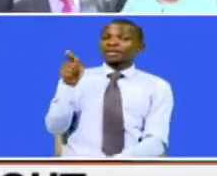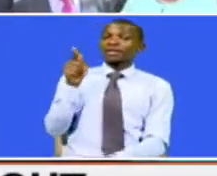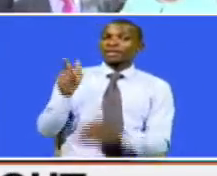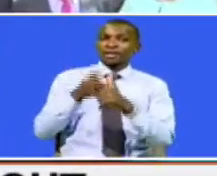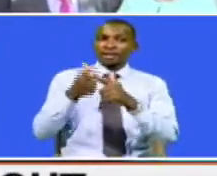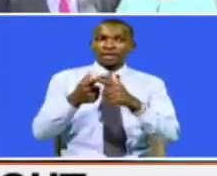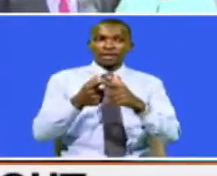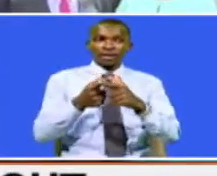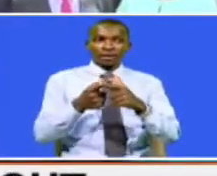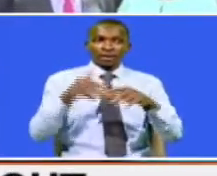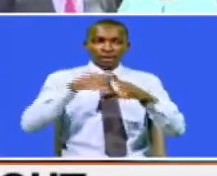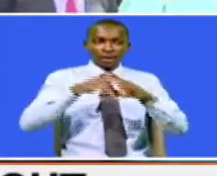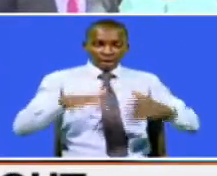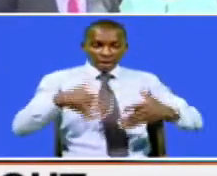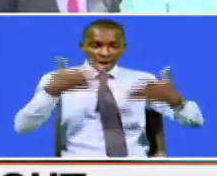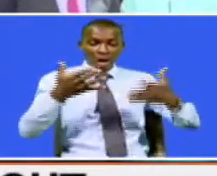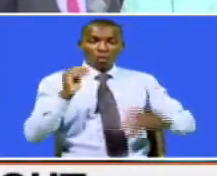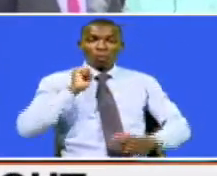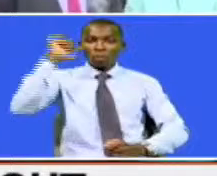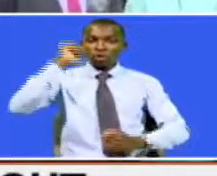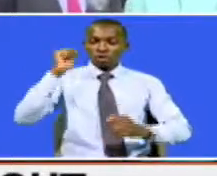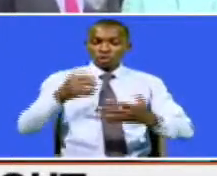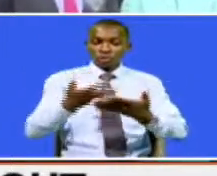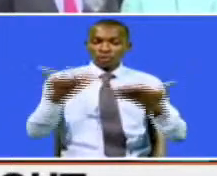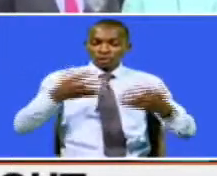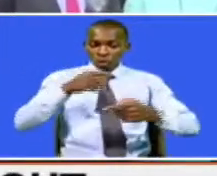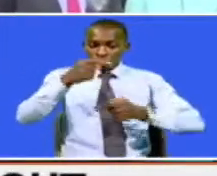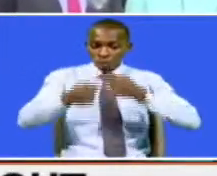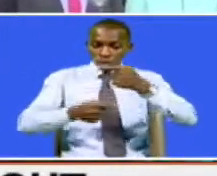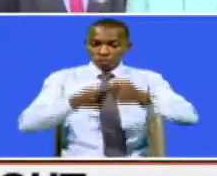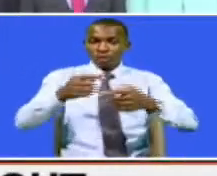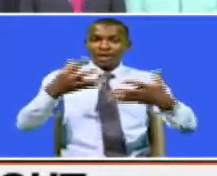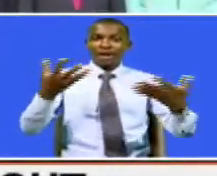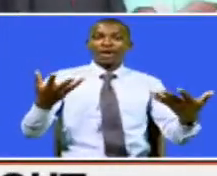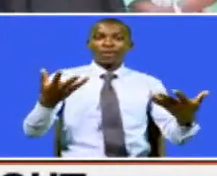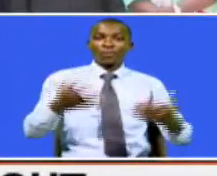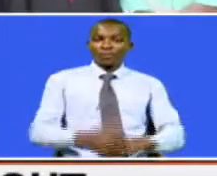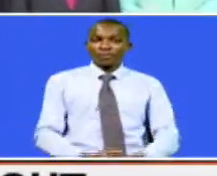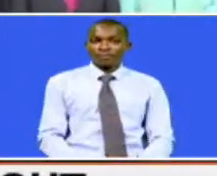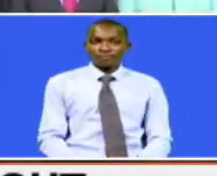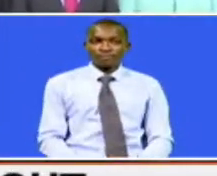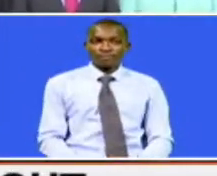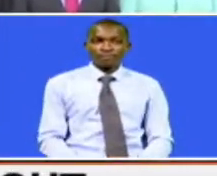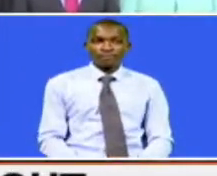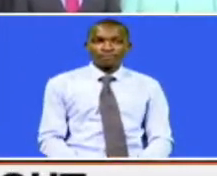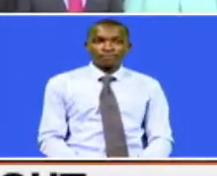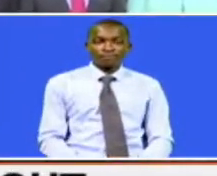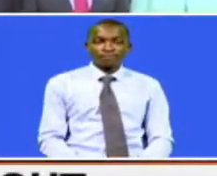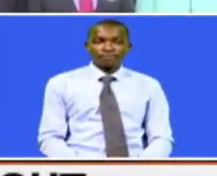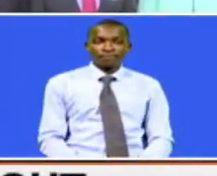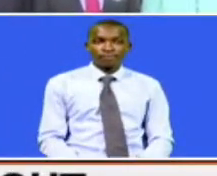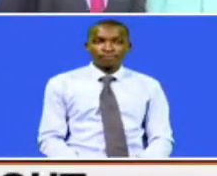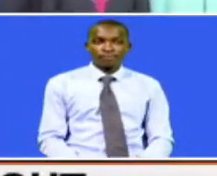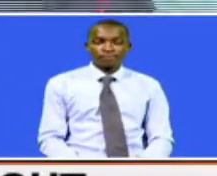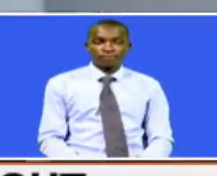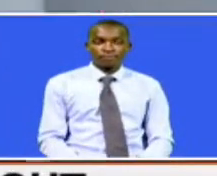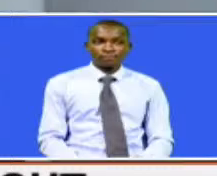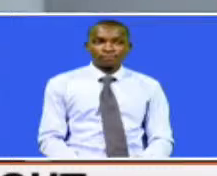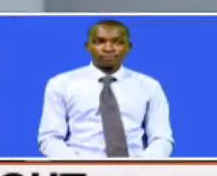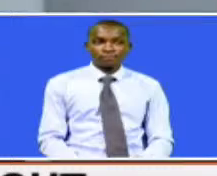a bearing on how the political situation in the country shapes up. Trix Ingado, KTN News. Thank you,